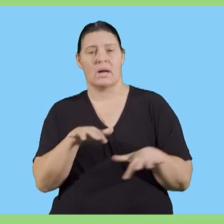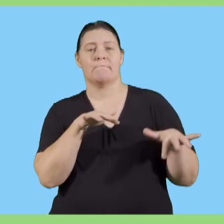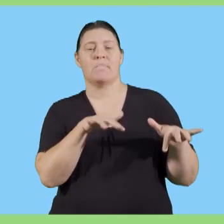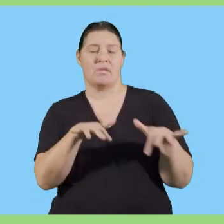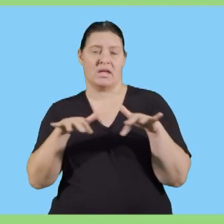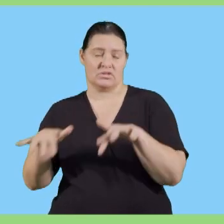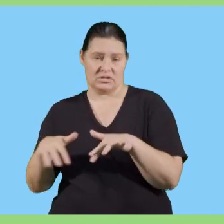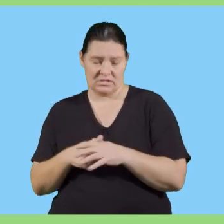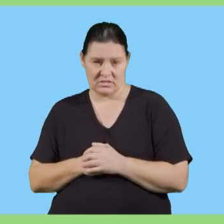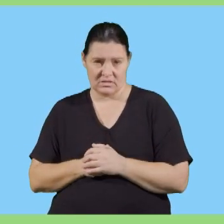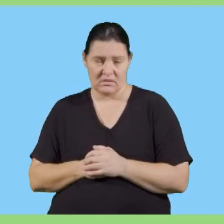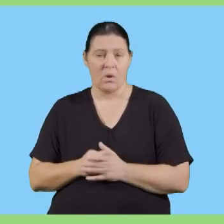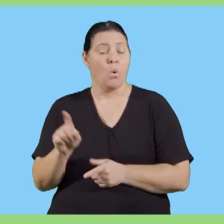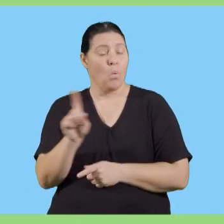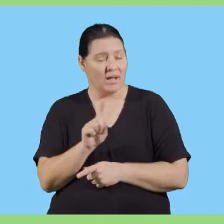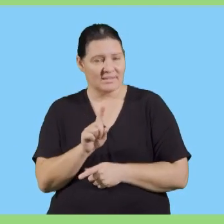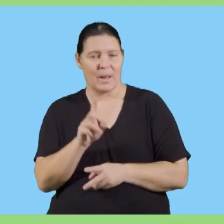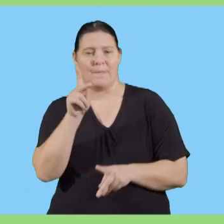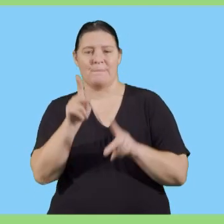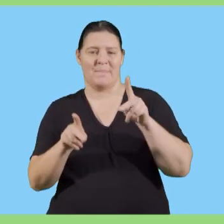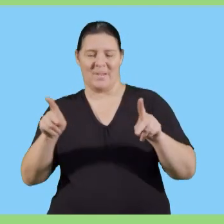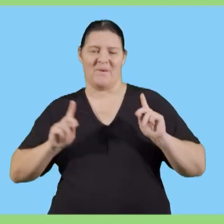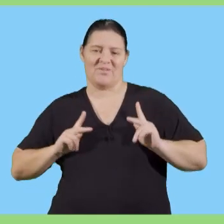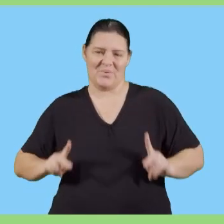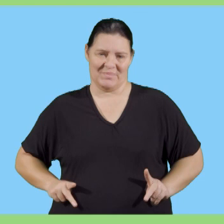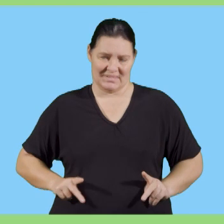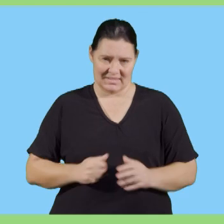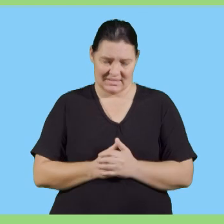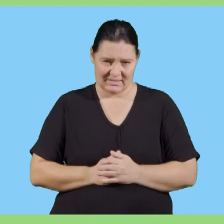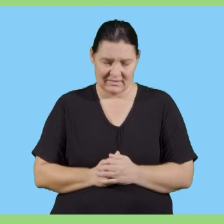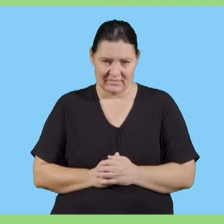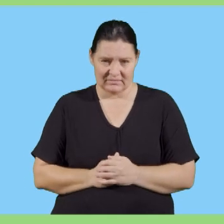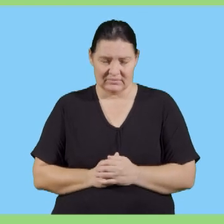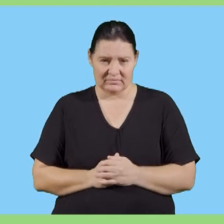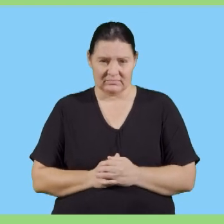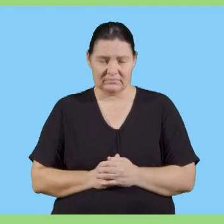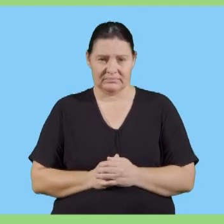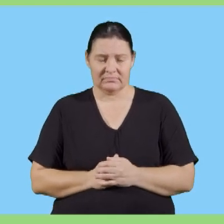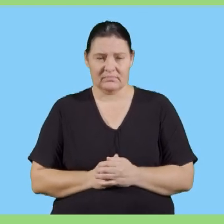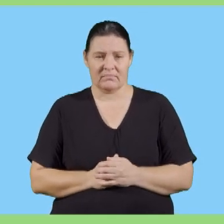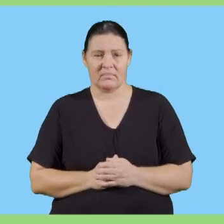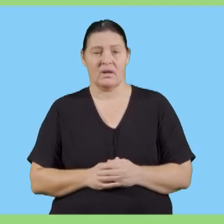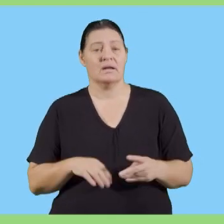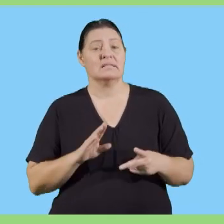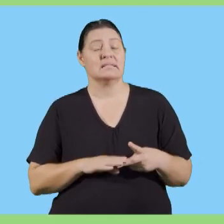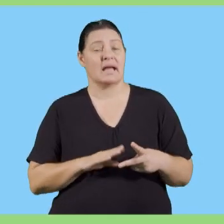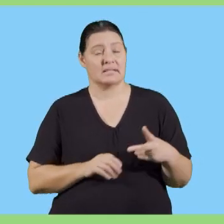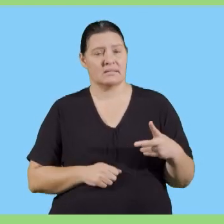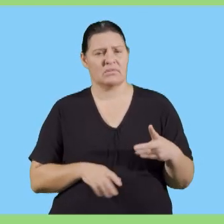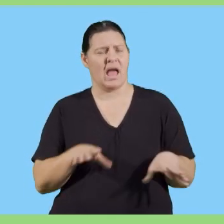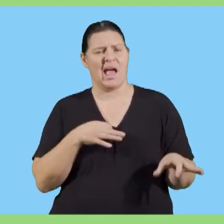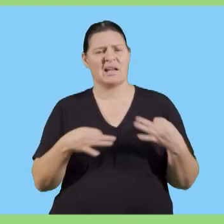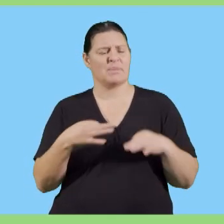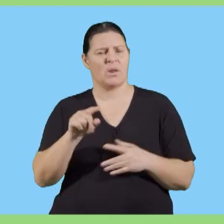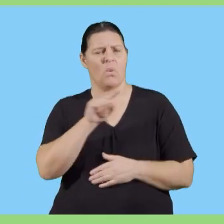a population of people or of human beings. Now, our second question